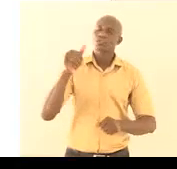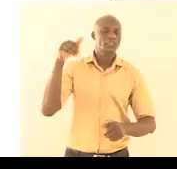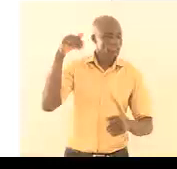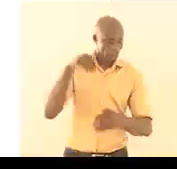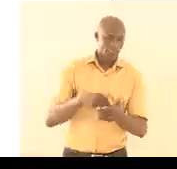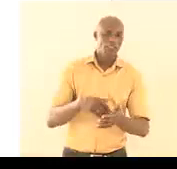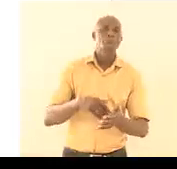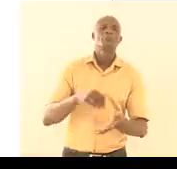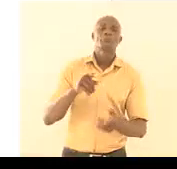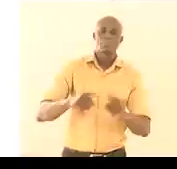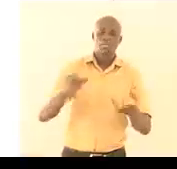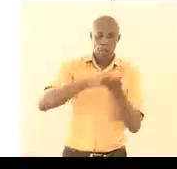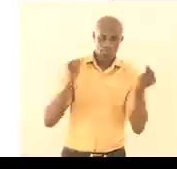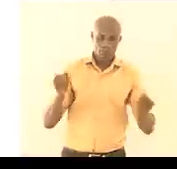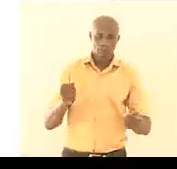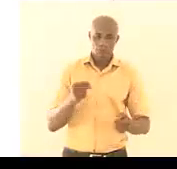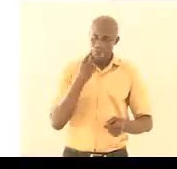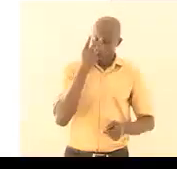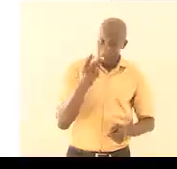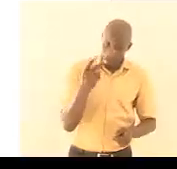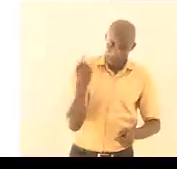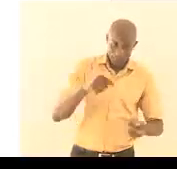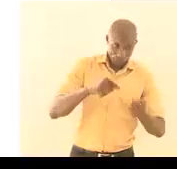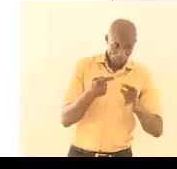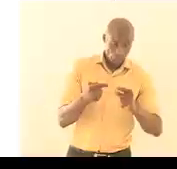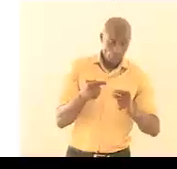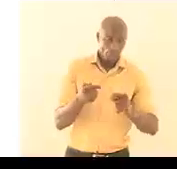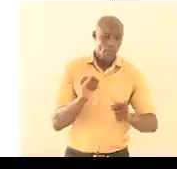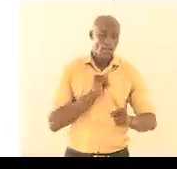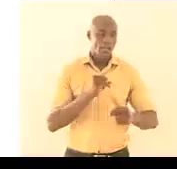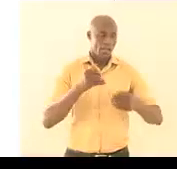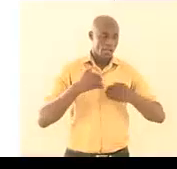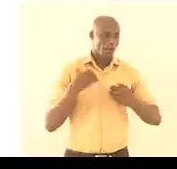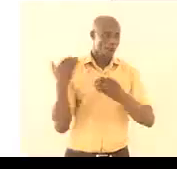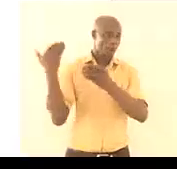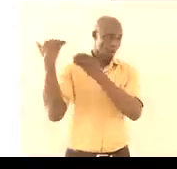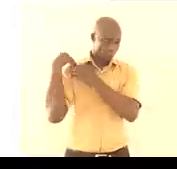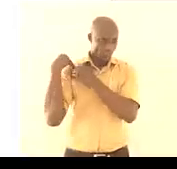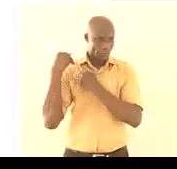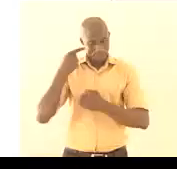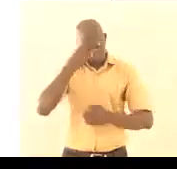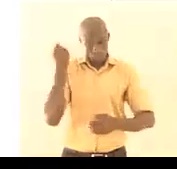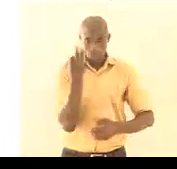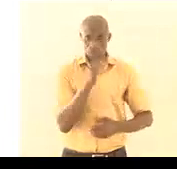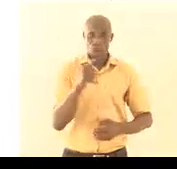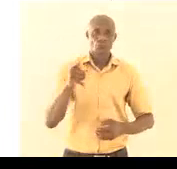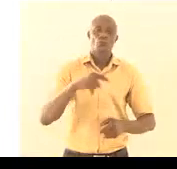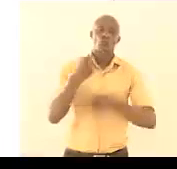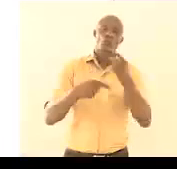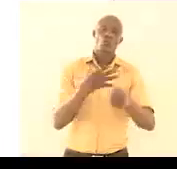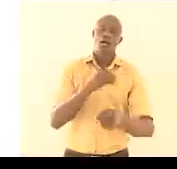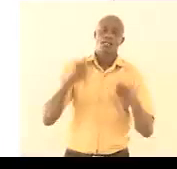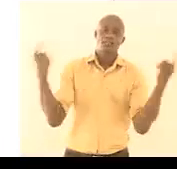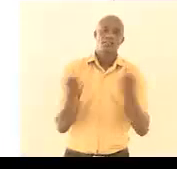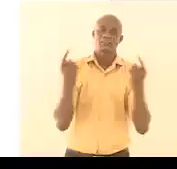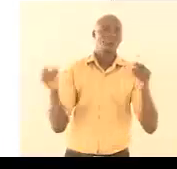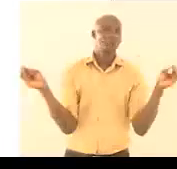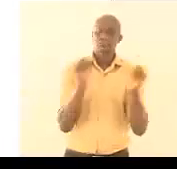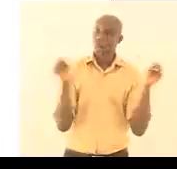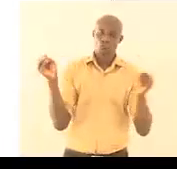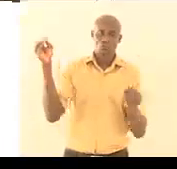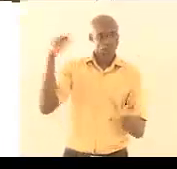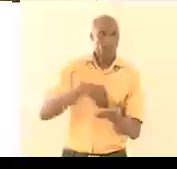longer but believe. Again he says, see the wounds I endured for your sins, go and sin no